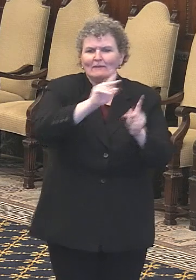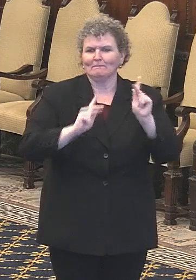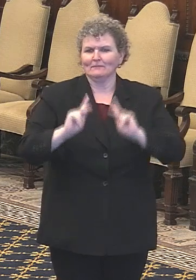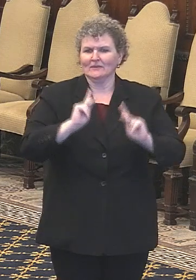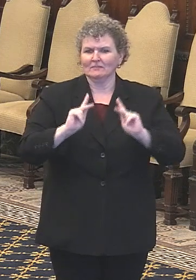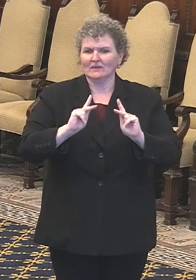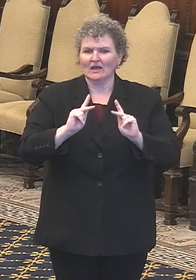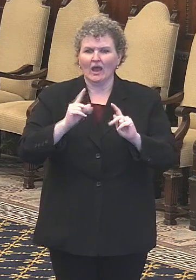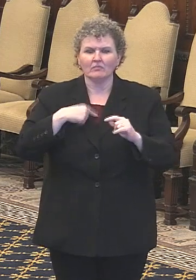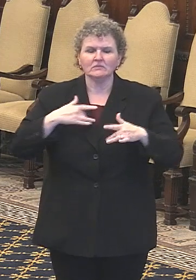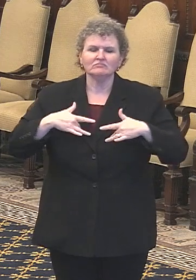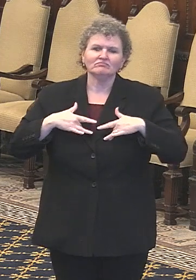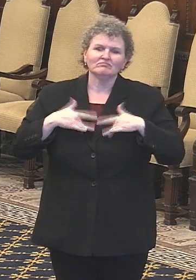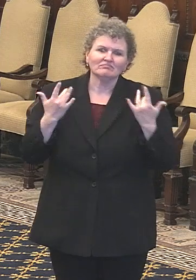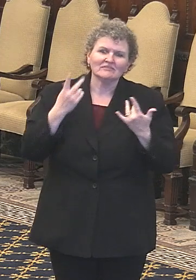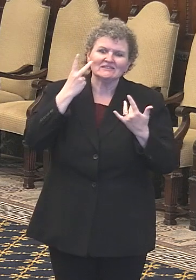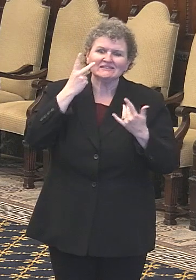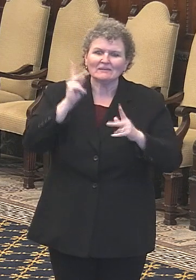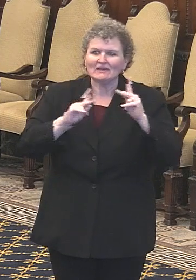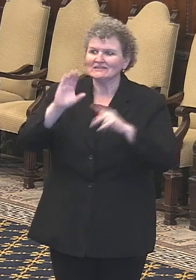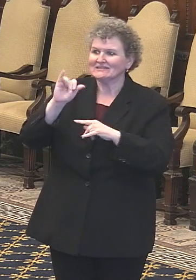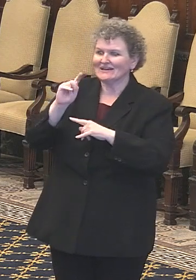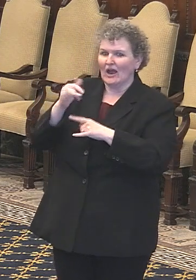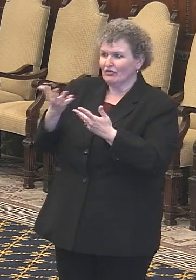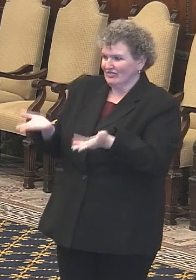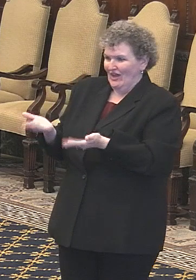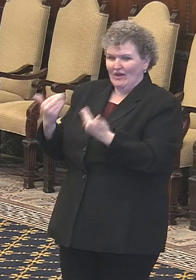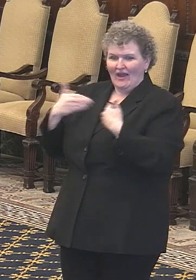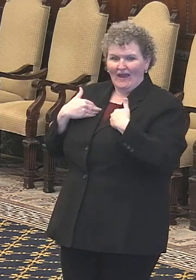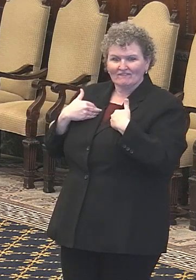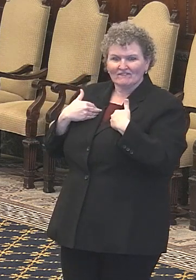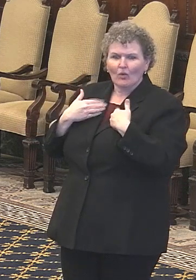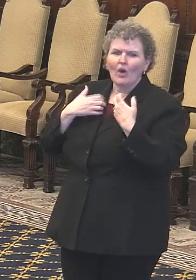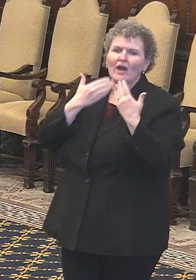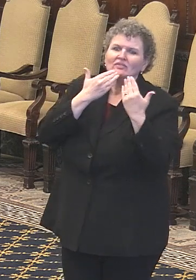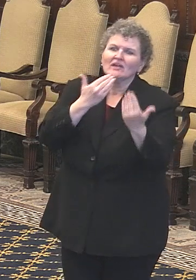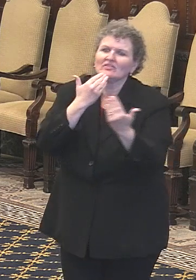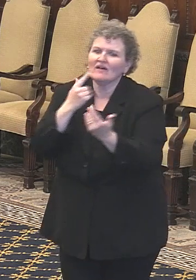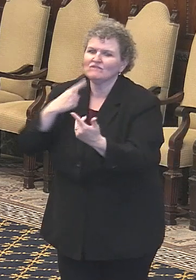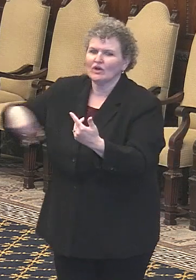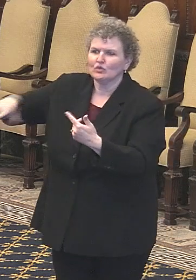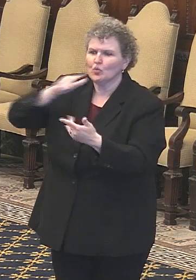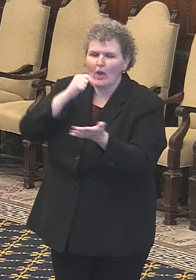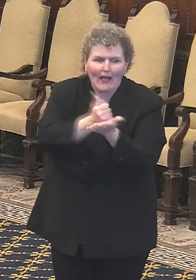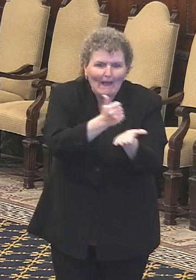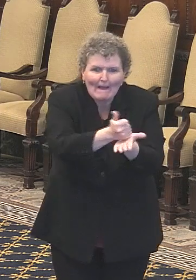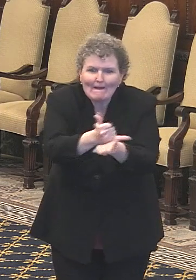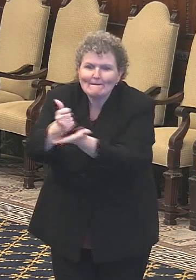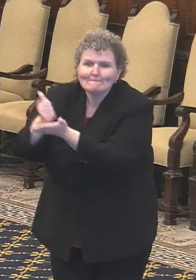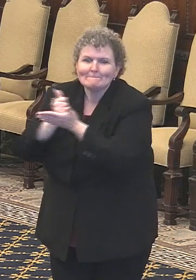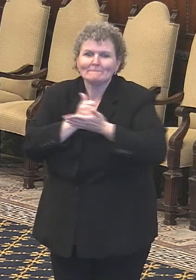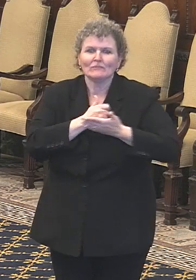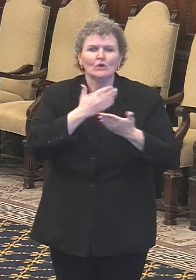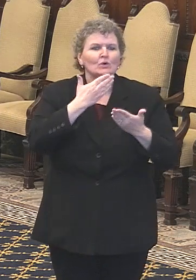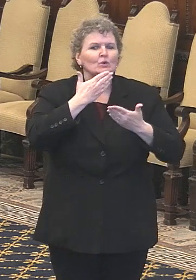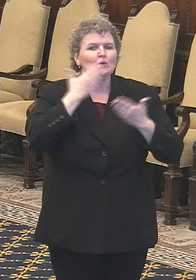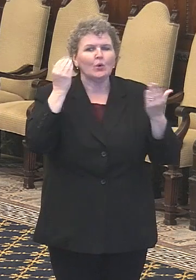site and to have the opportunity to thank those committed to helping those experiencing homelessness among Philadelphia's most vulnerable residents.